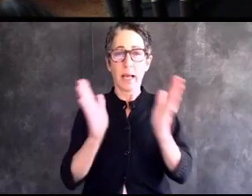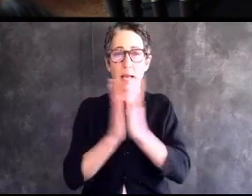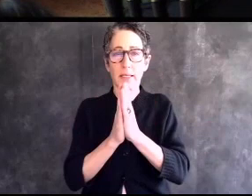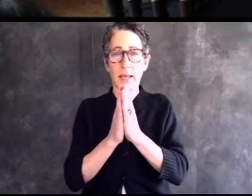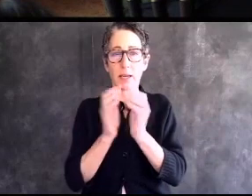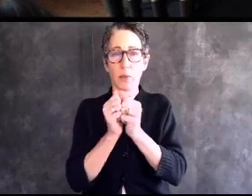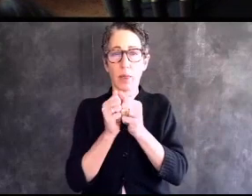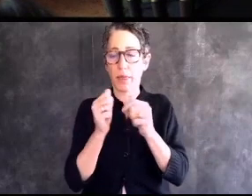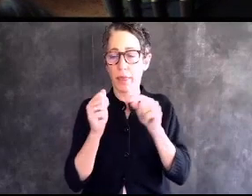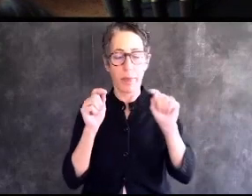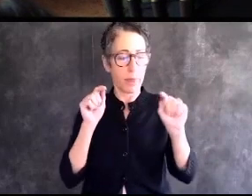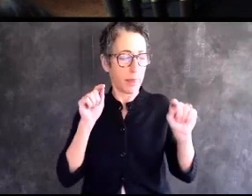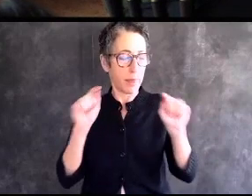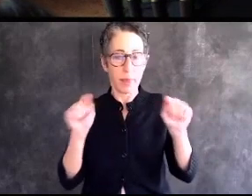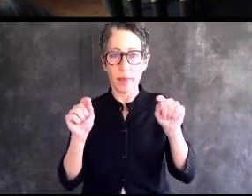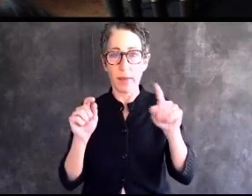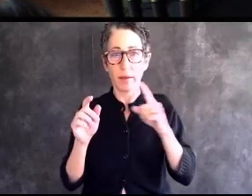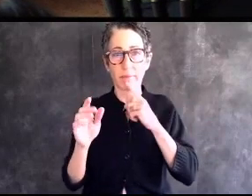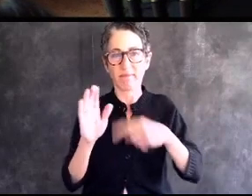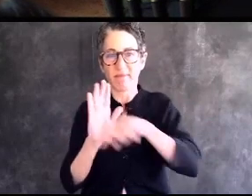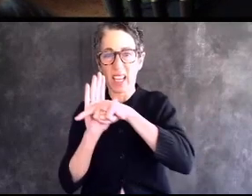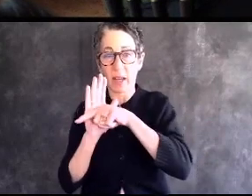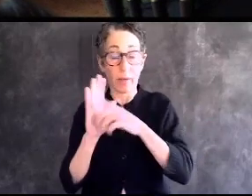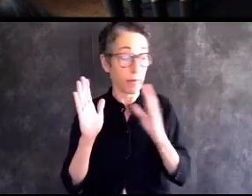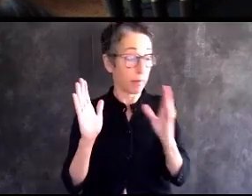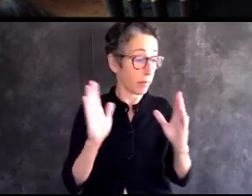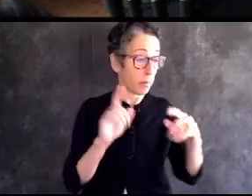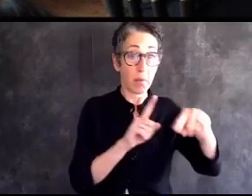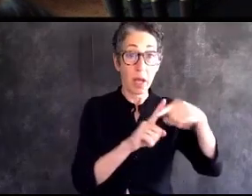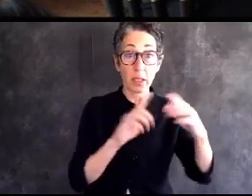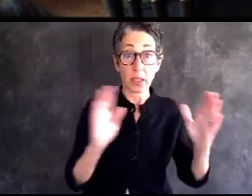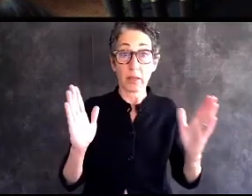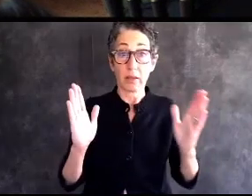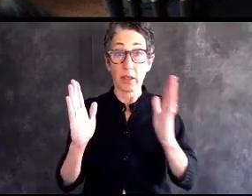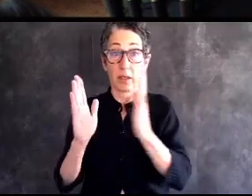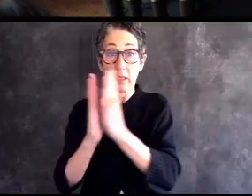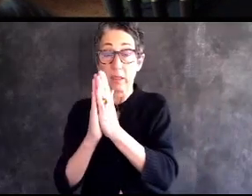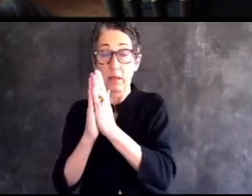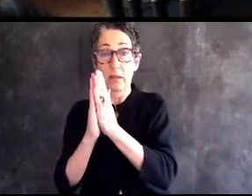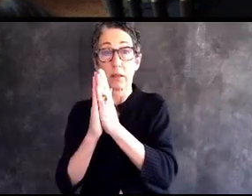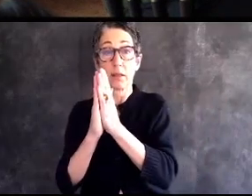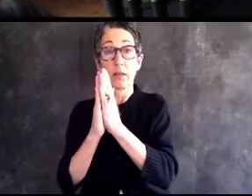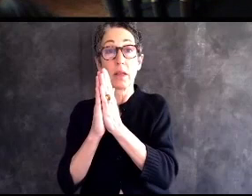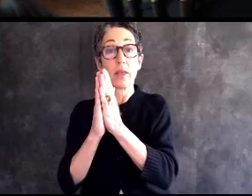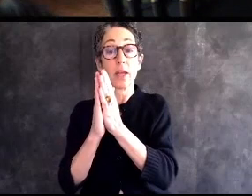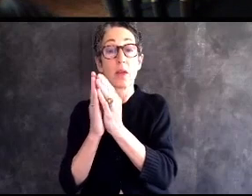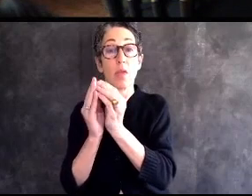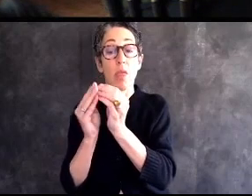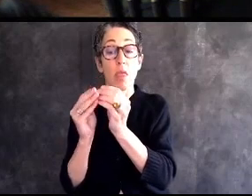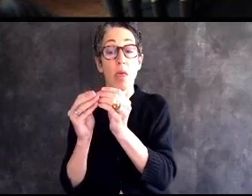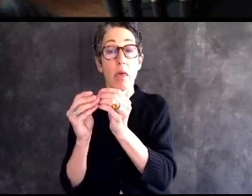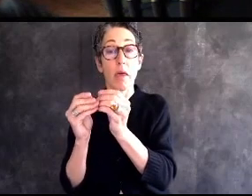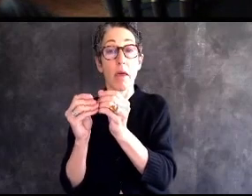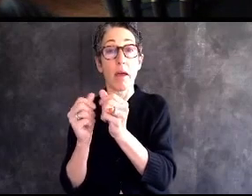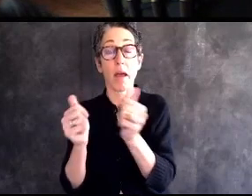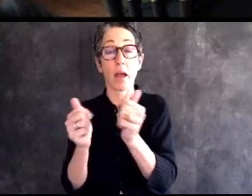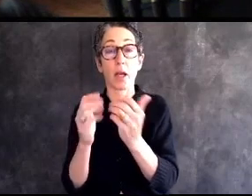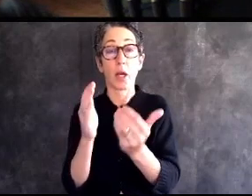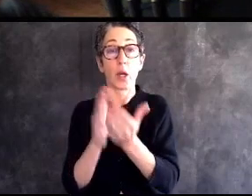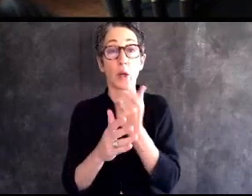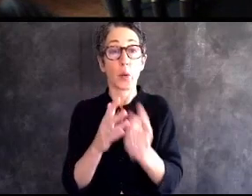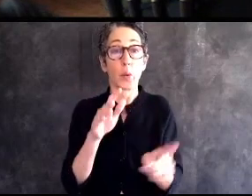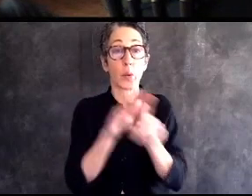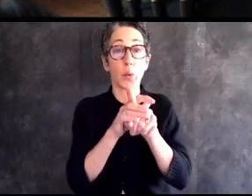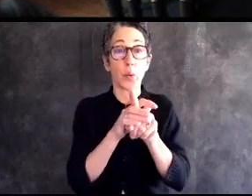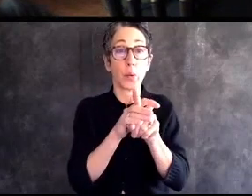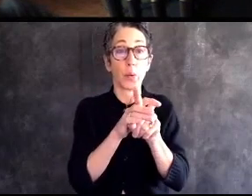we try to frame it in such a way that is orthogonal to the previous polarization division points. Okay, more questions. And we